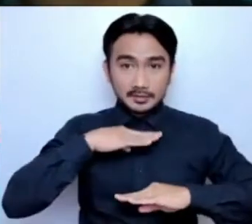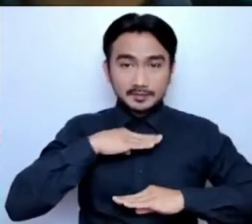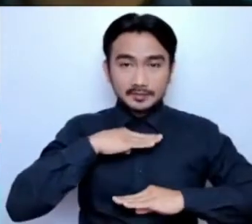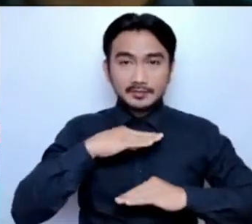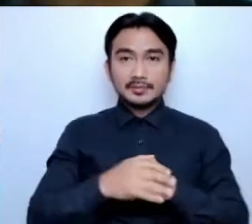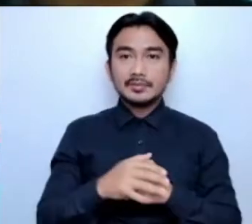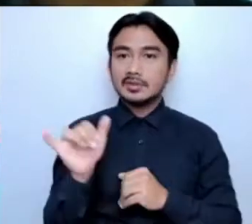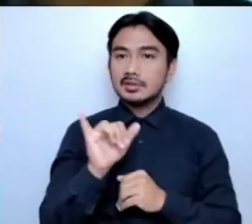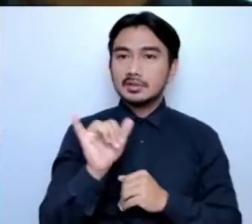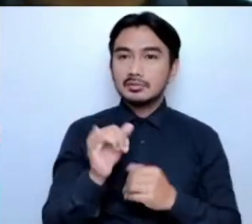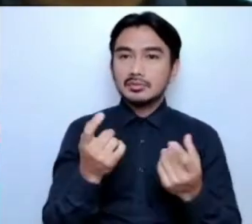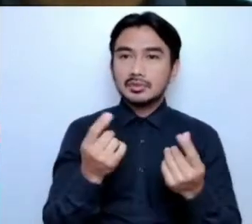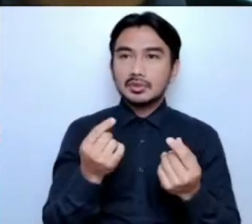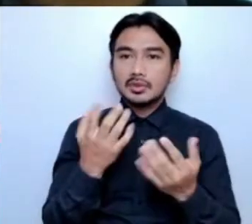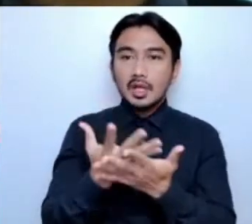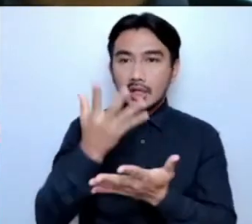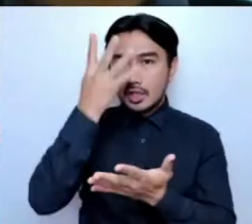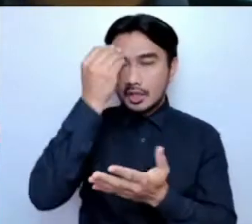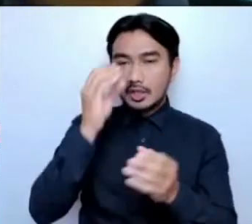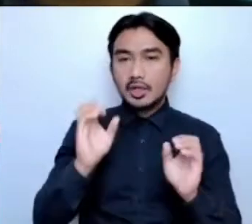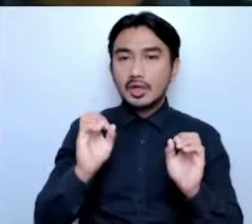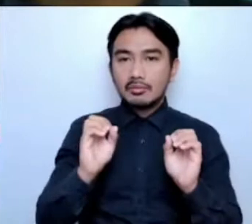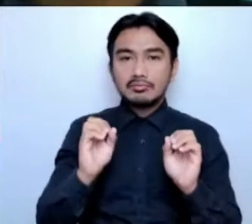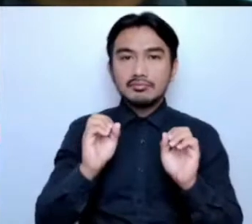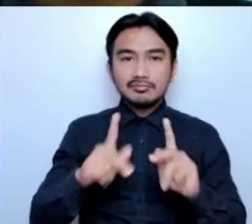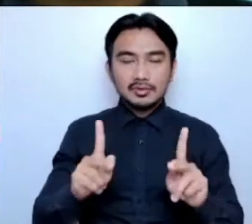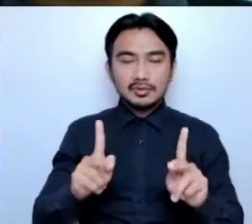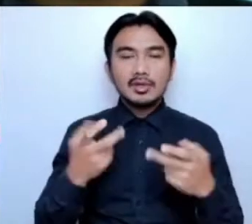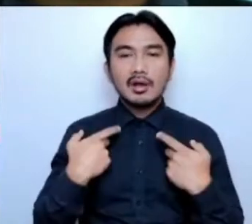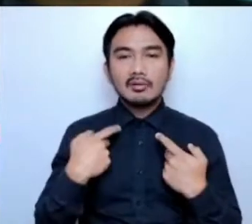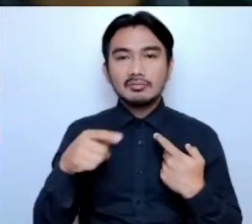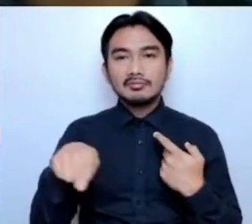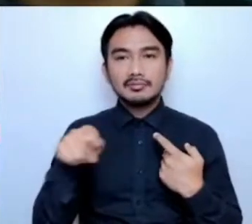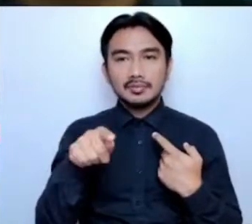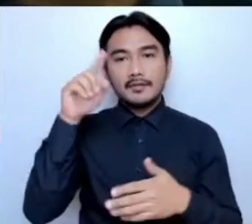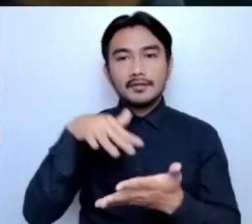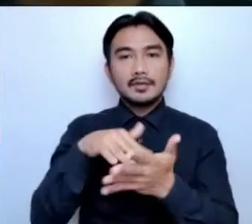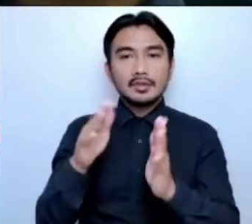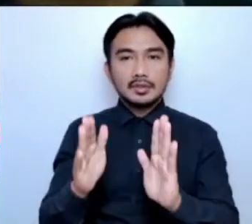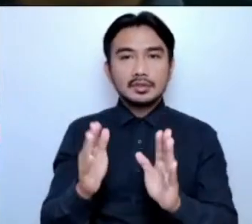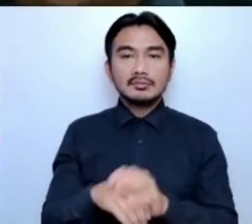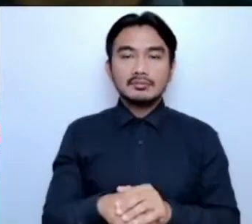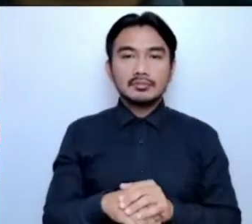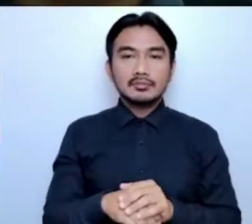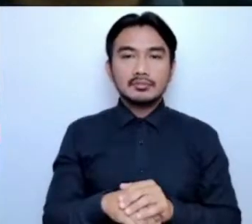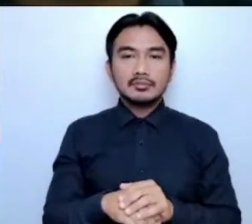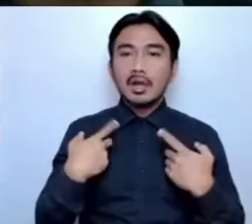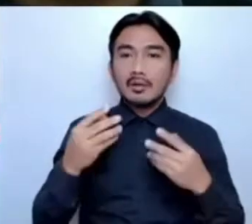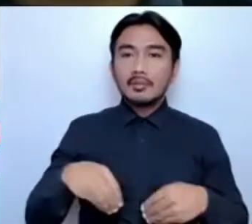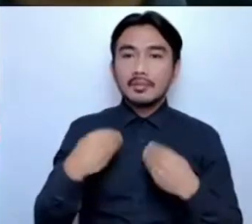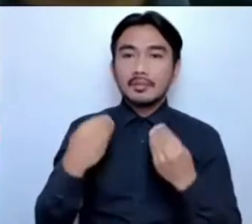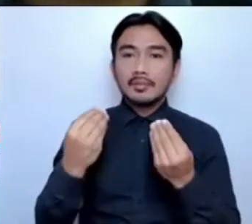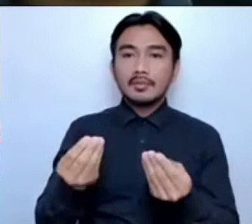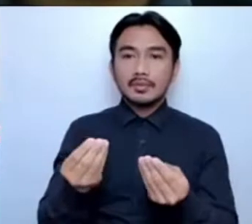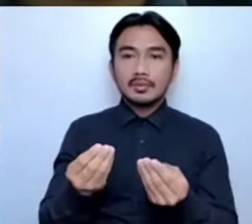learning opportunity, you will see that a learning opportunity is in singular form, provided an effective